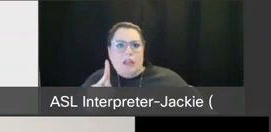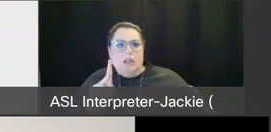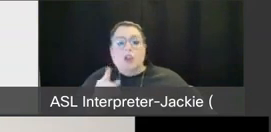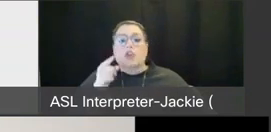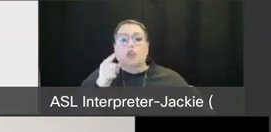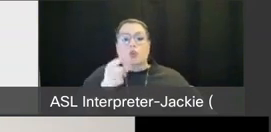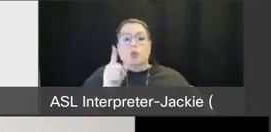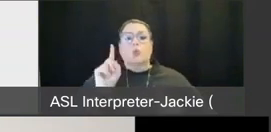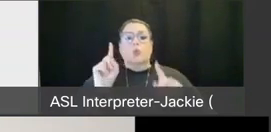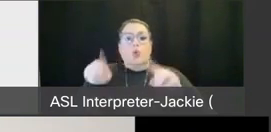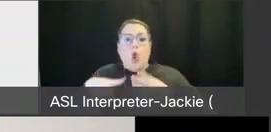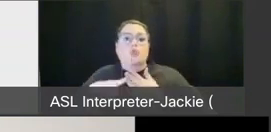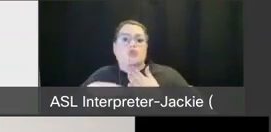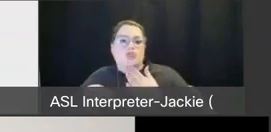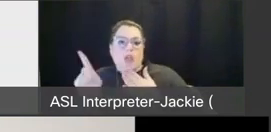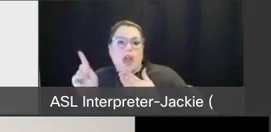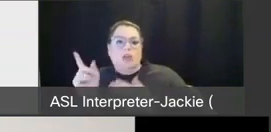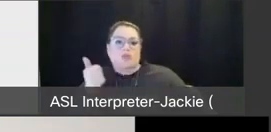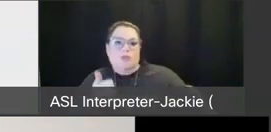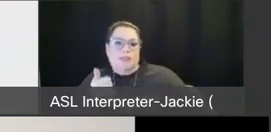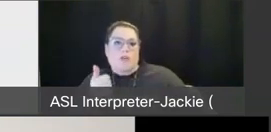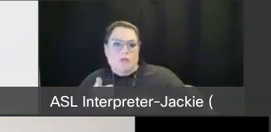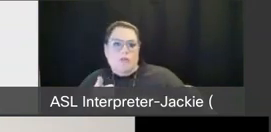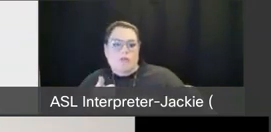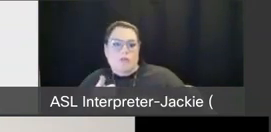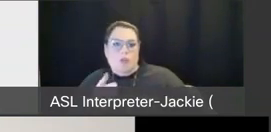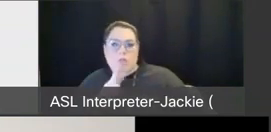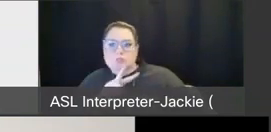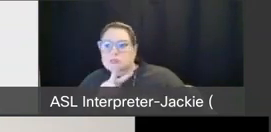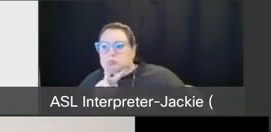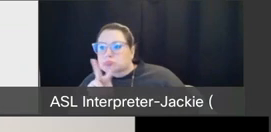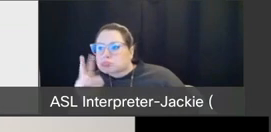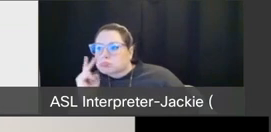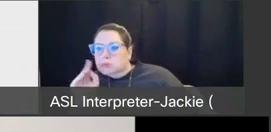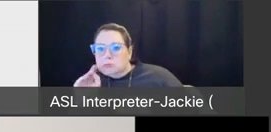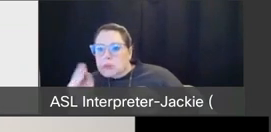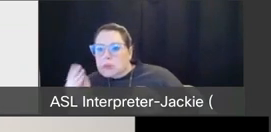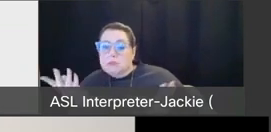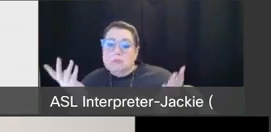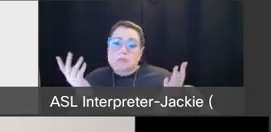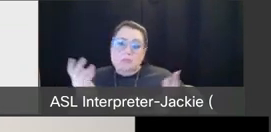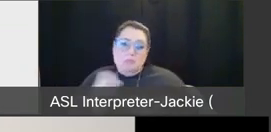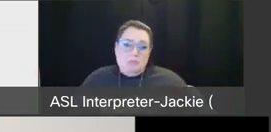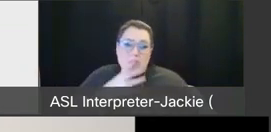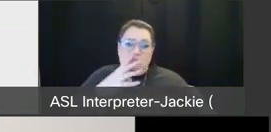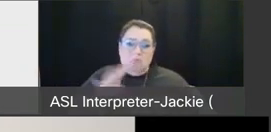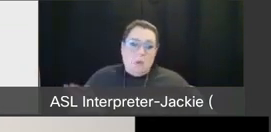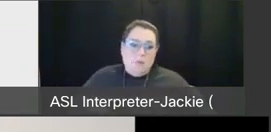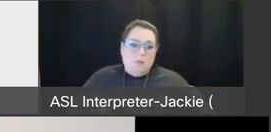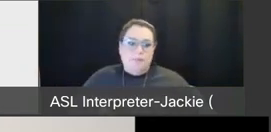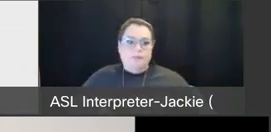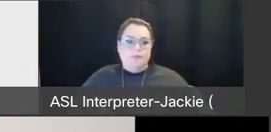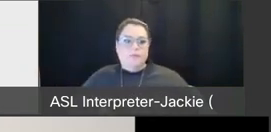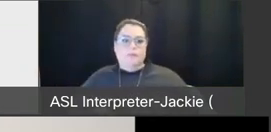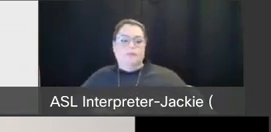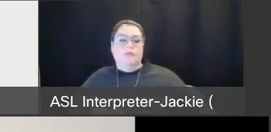then do your own due diligence. The driveway paving scam, that is when folks come in, they